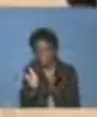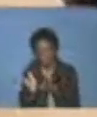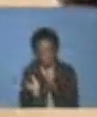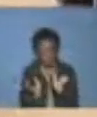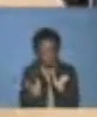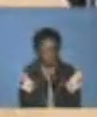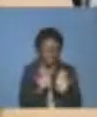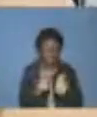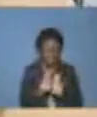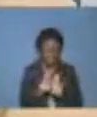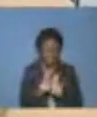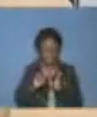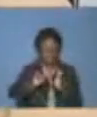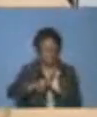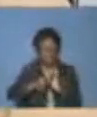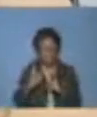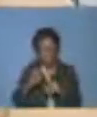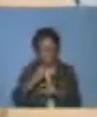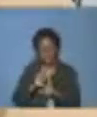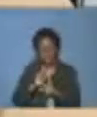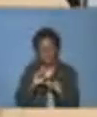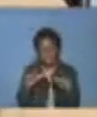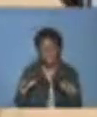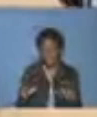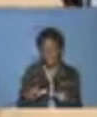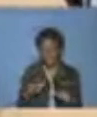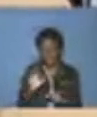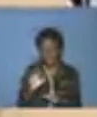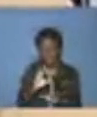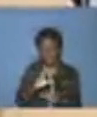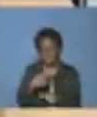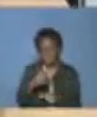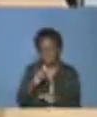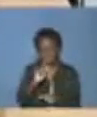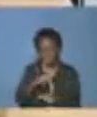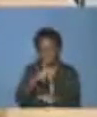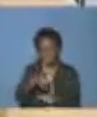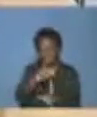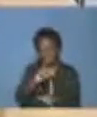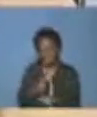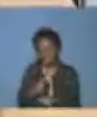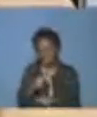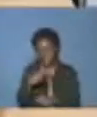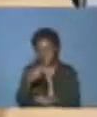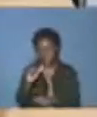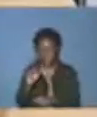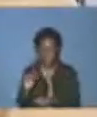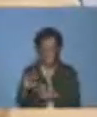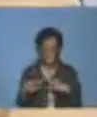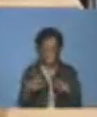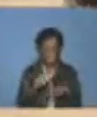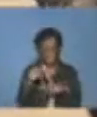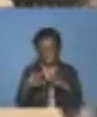in place, starting from the area of Chippingham Road and all the